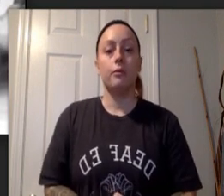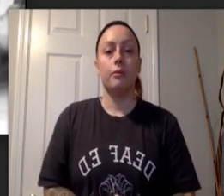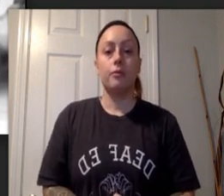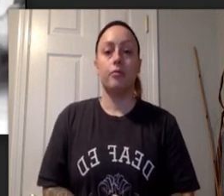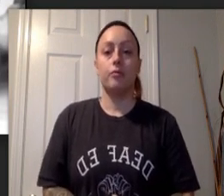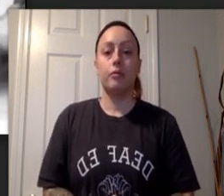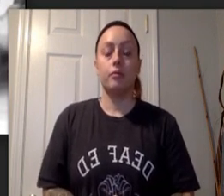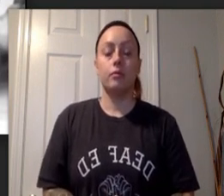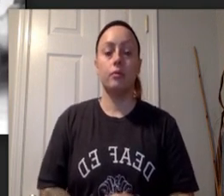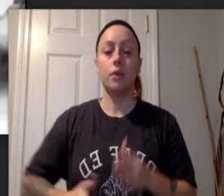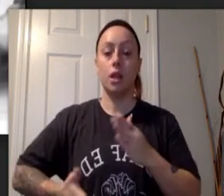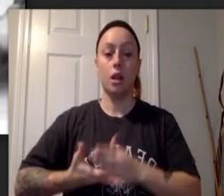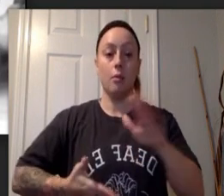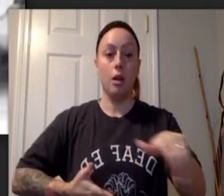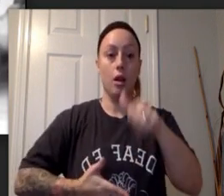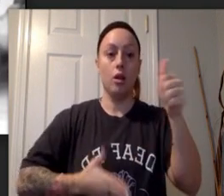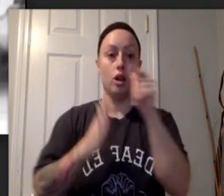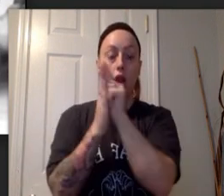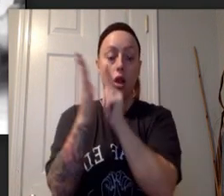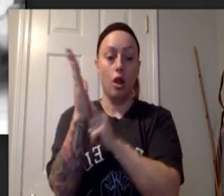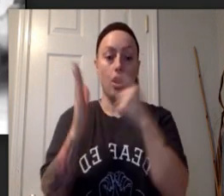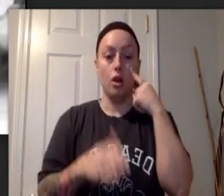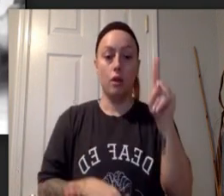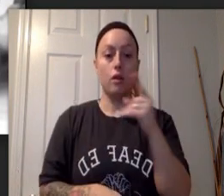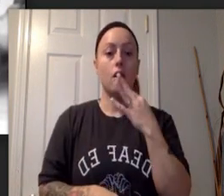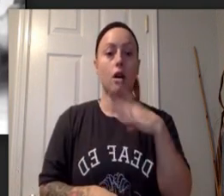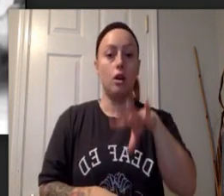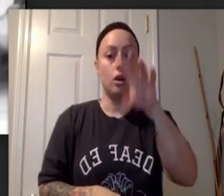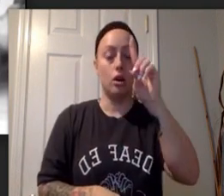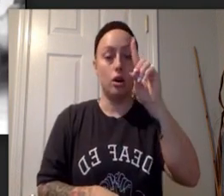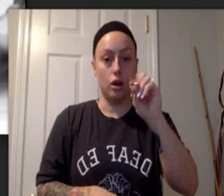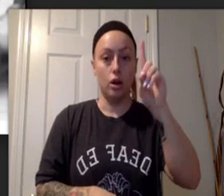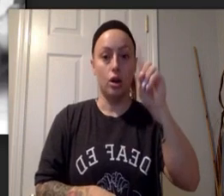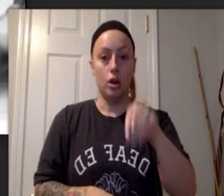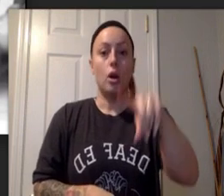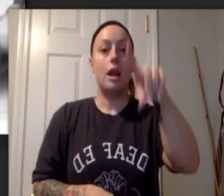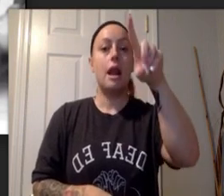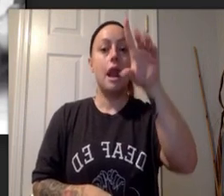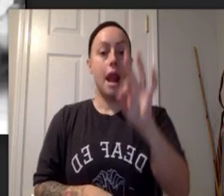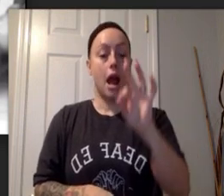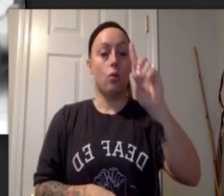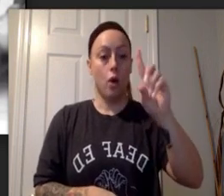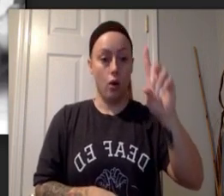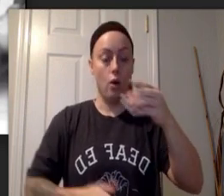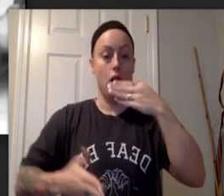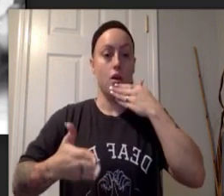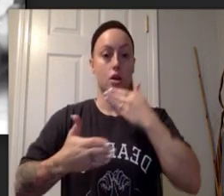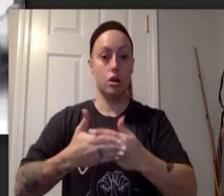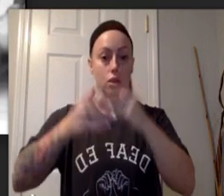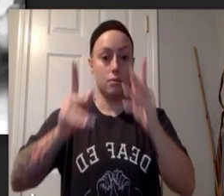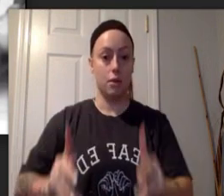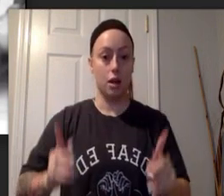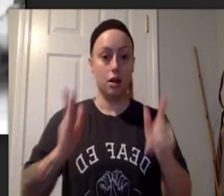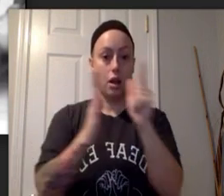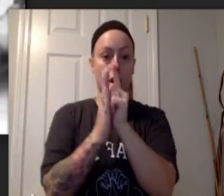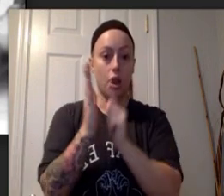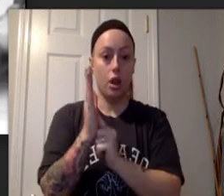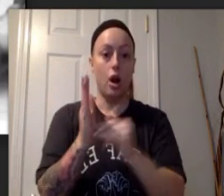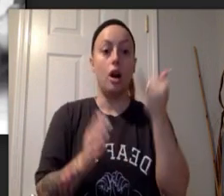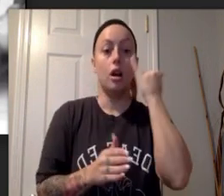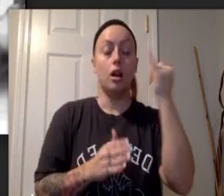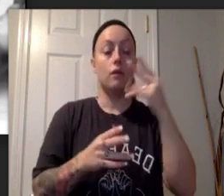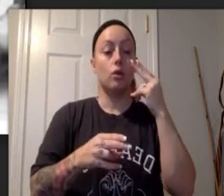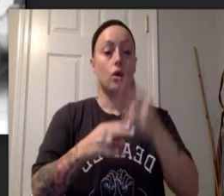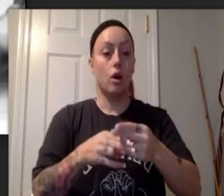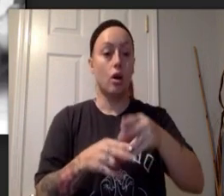laws that protect us here in Colorado. There is the 911 Good Samaritan law that does give immunity for people to call 911